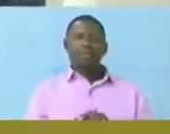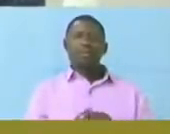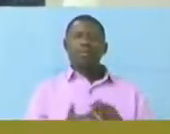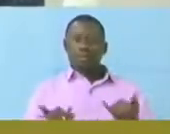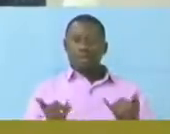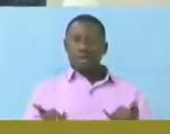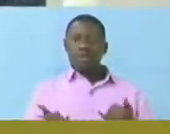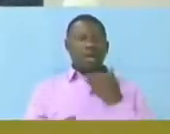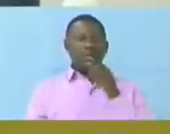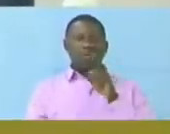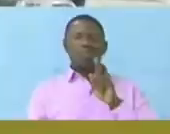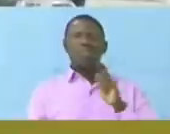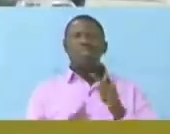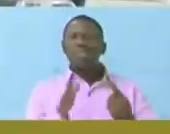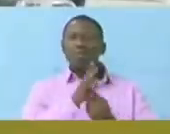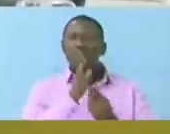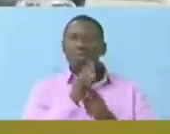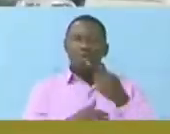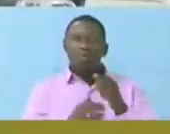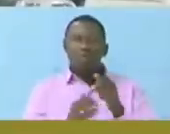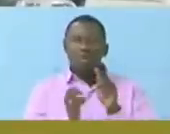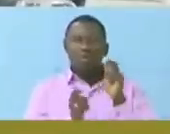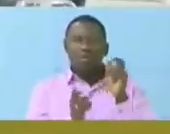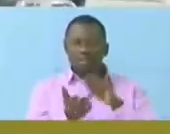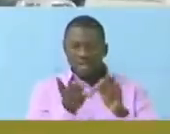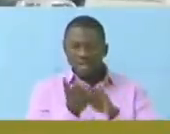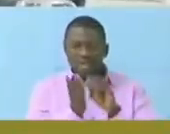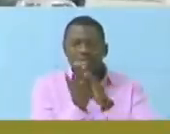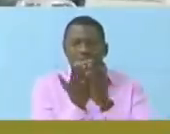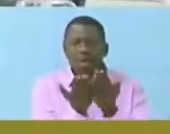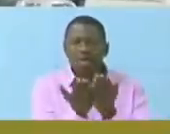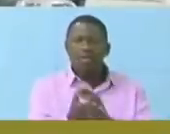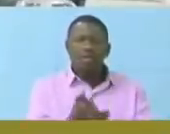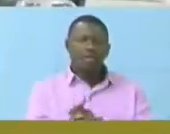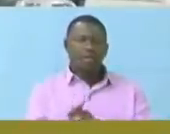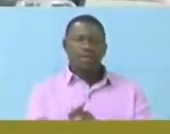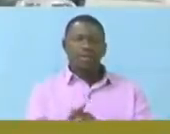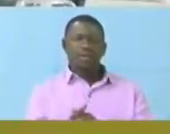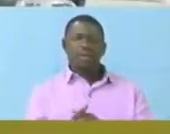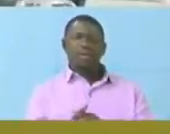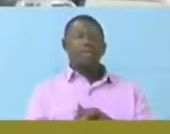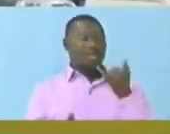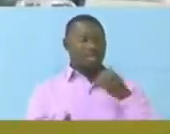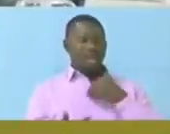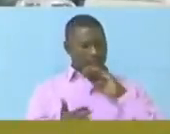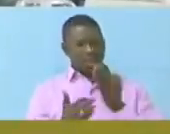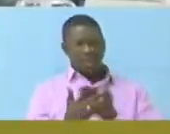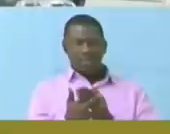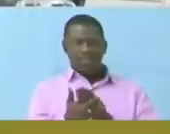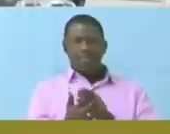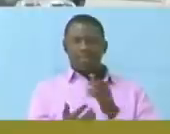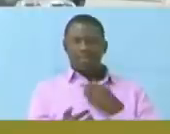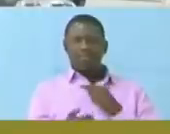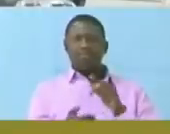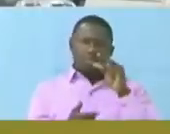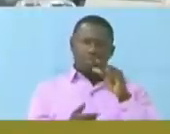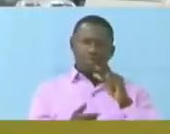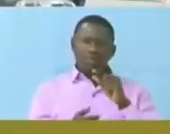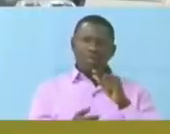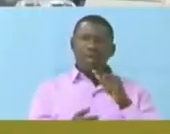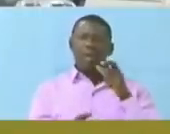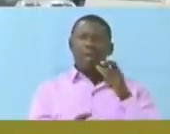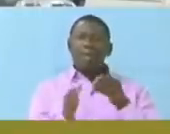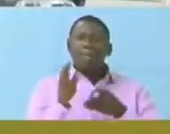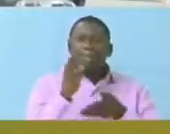the diary to this investigation? Yeah, because I have the belief that some of the activities concerning the missing persons will be in the diaries. Nata nyo lako